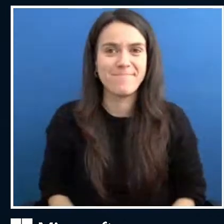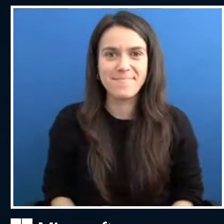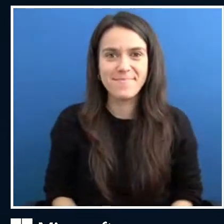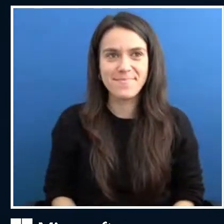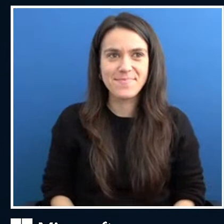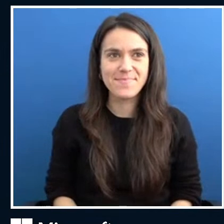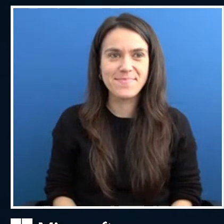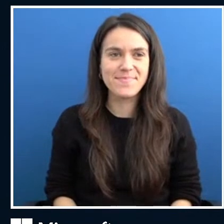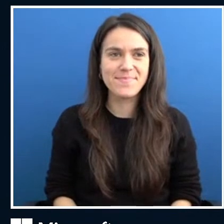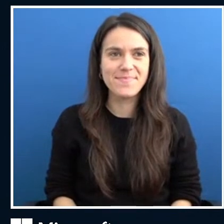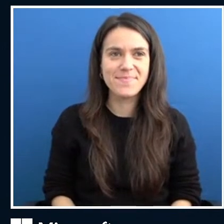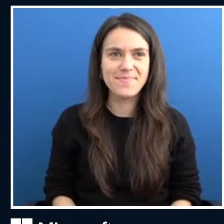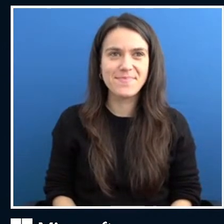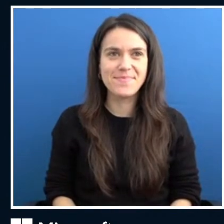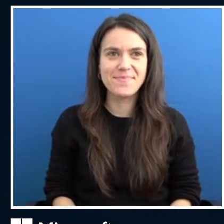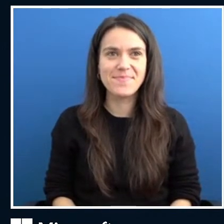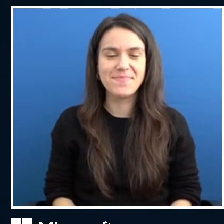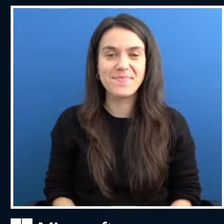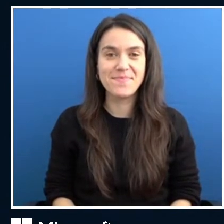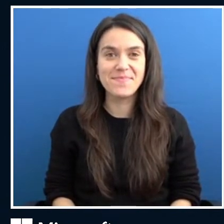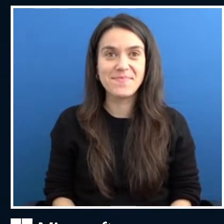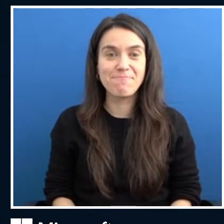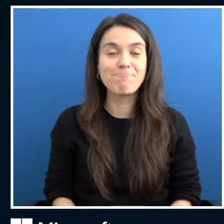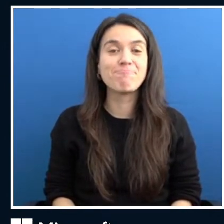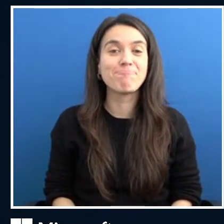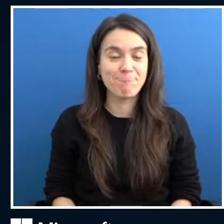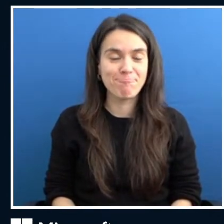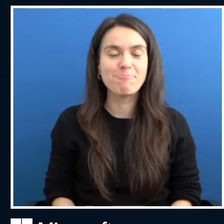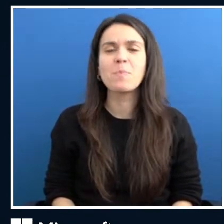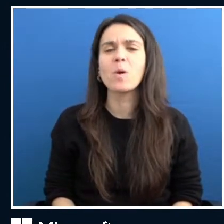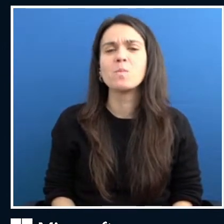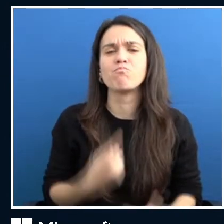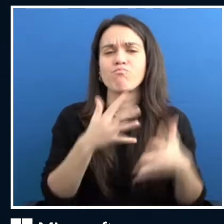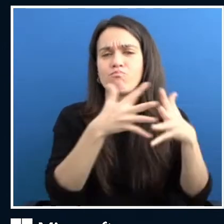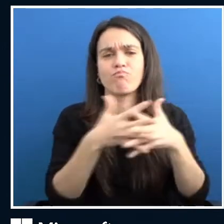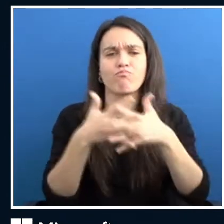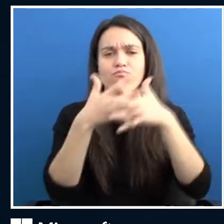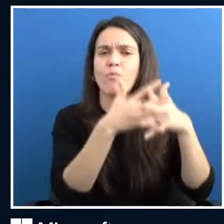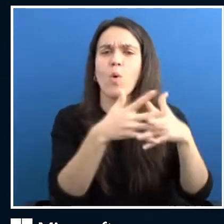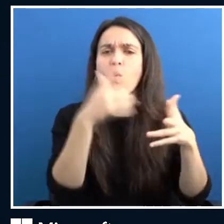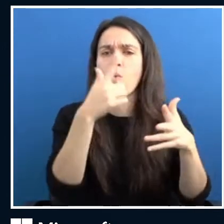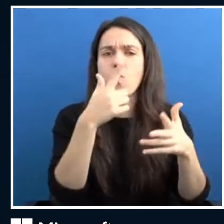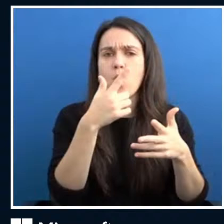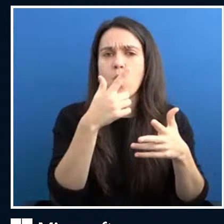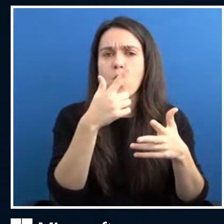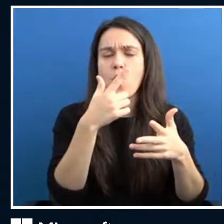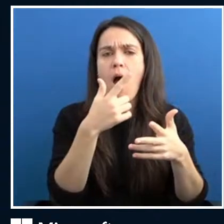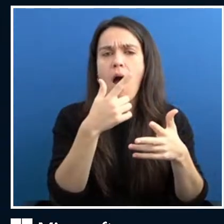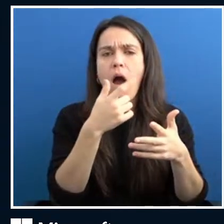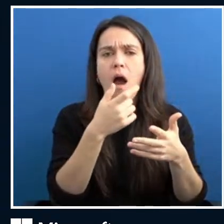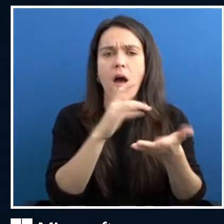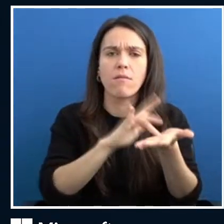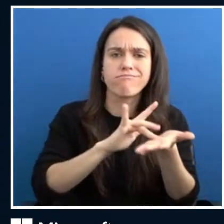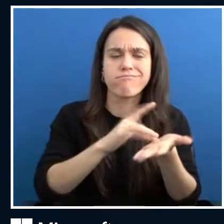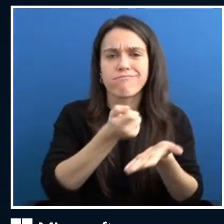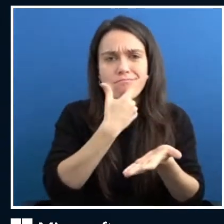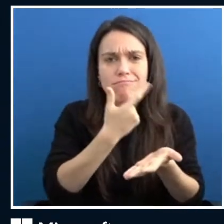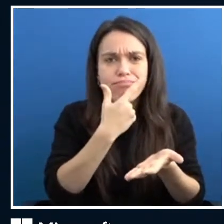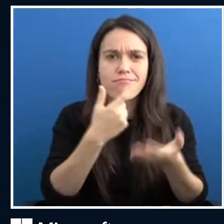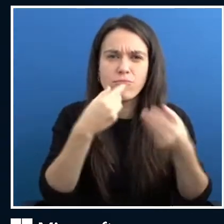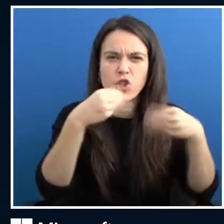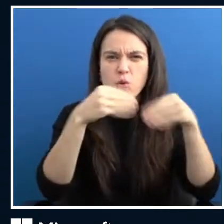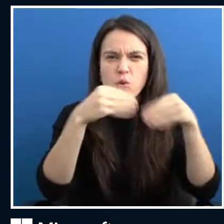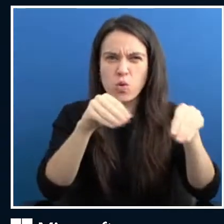Okay, so there was a USA drugstore, and Reuters started doing a report. And